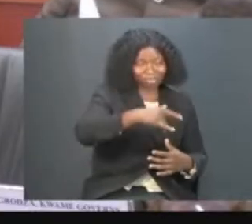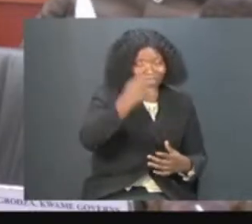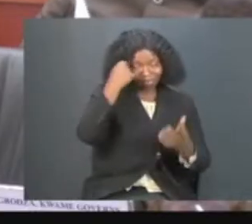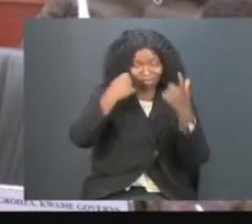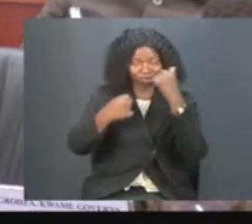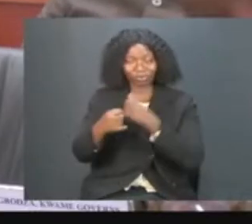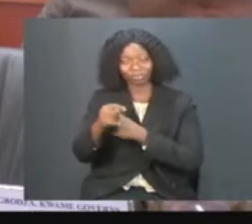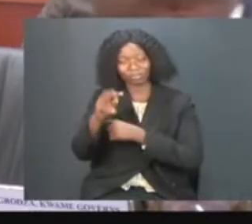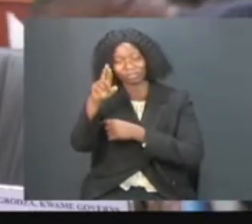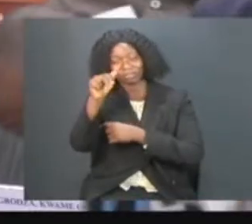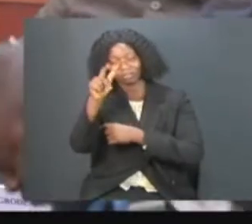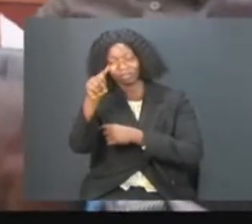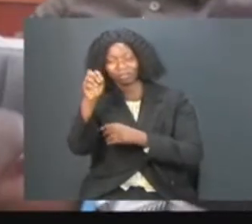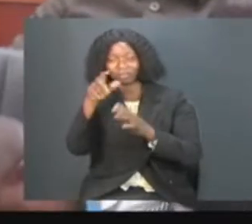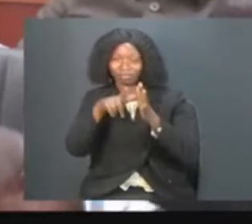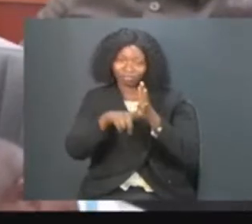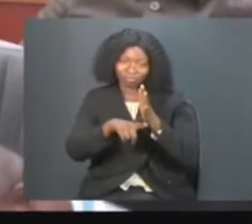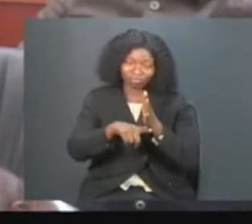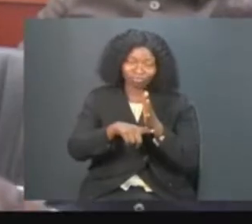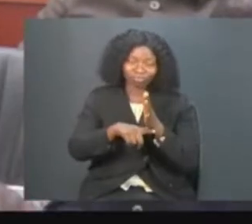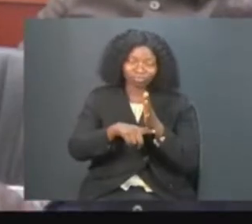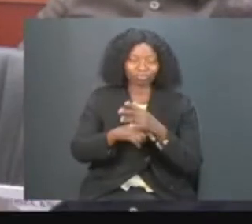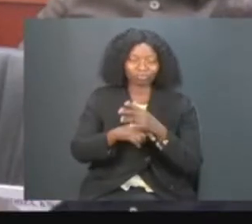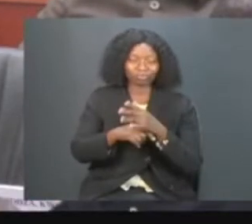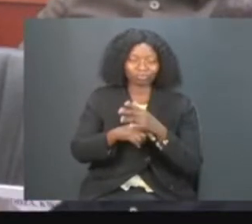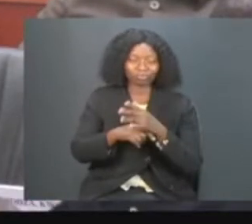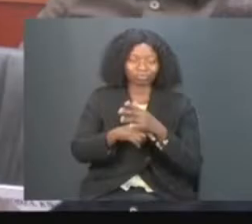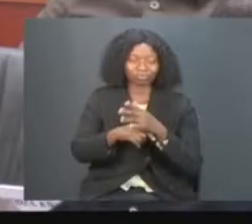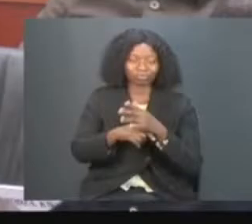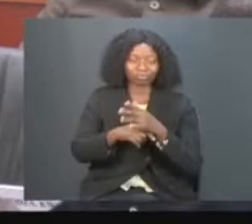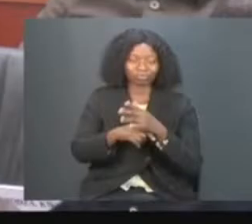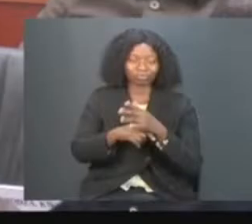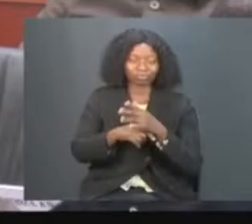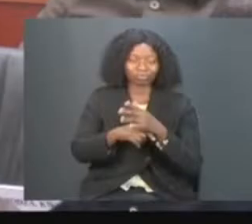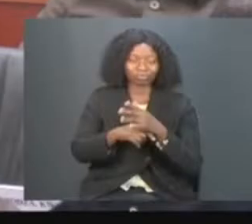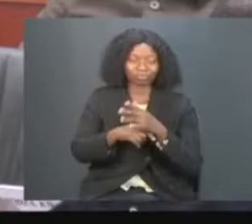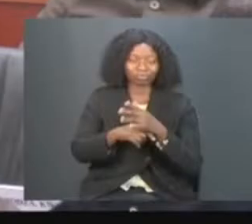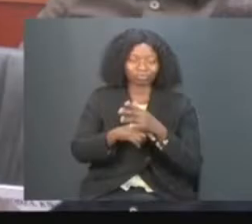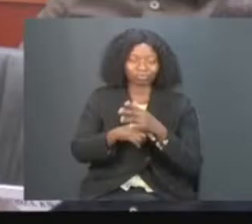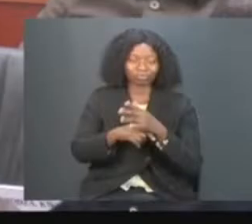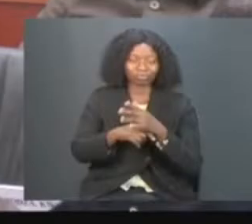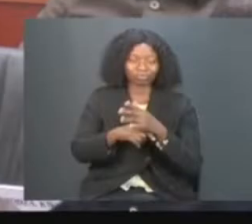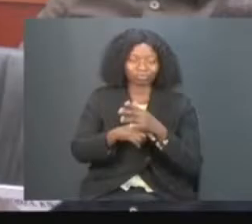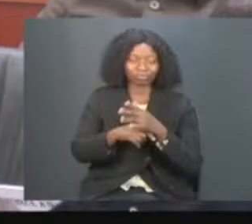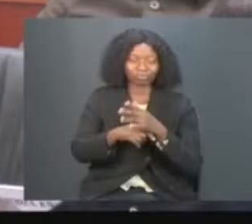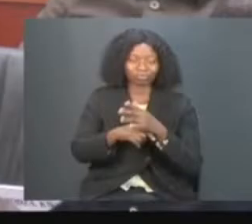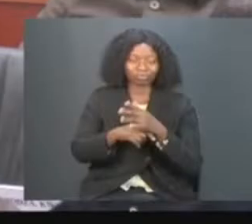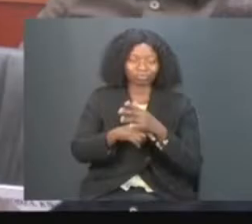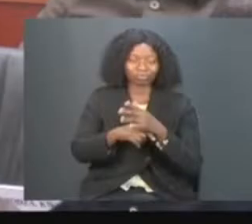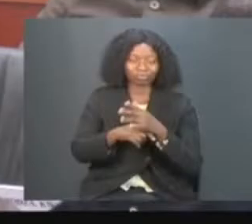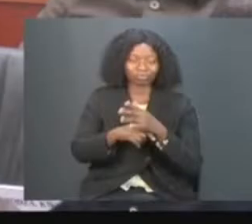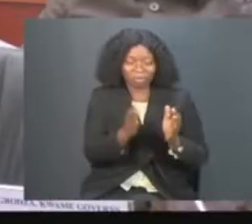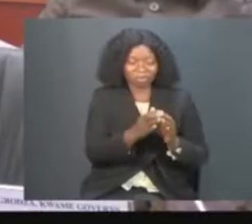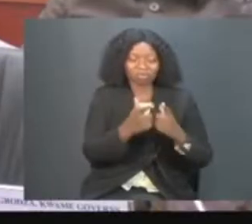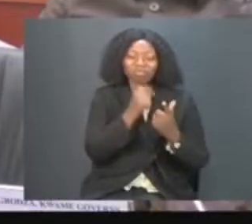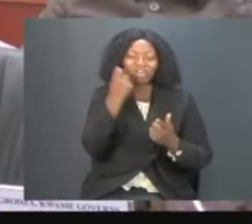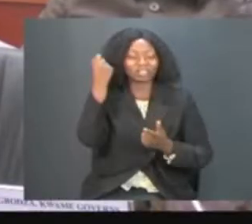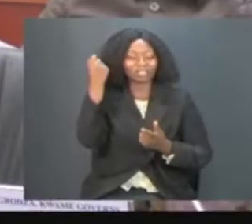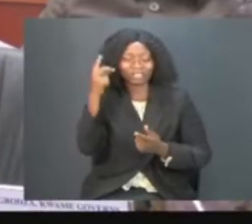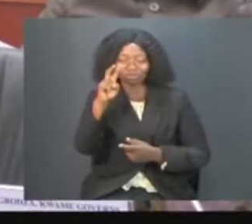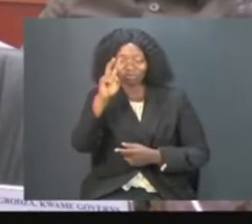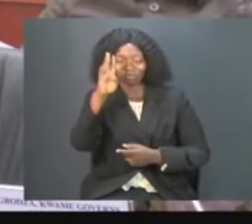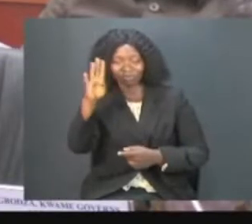Mr. Speaker, at this point in time, it is very clear that my colleagues do not understand when 24-hour economy